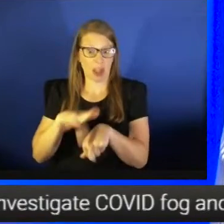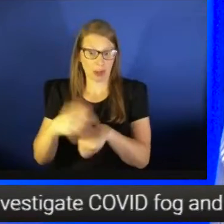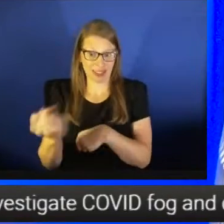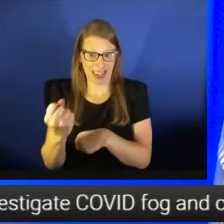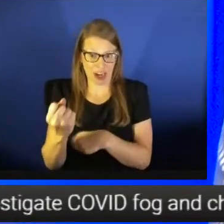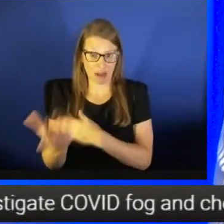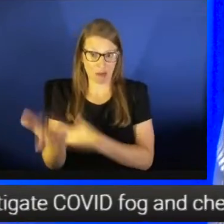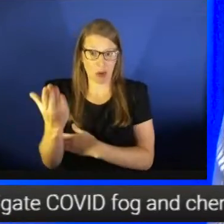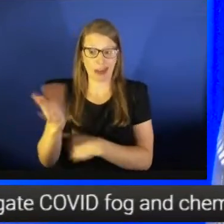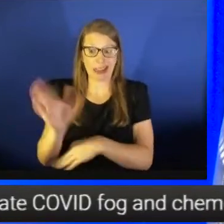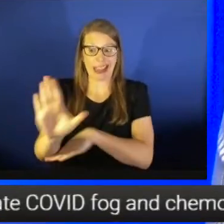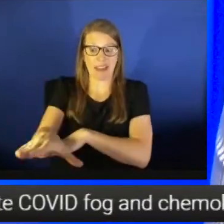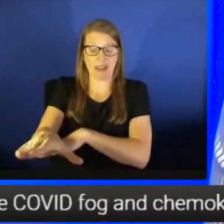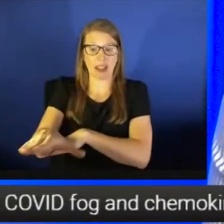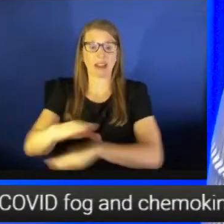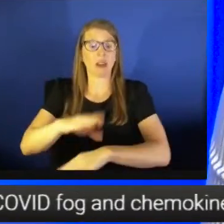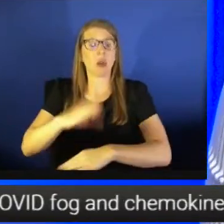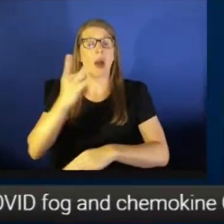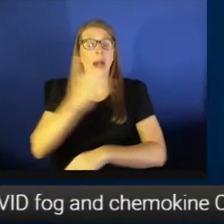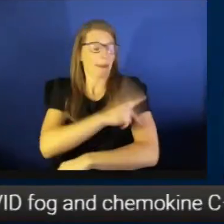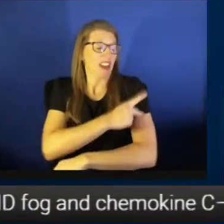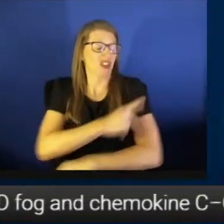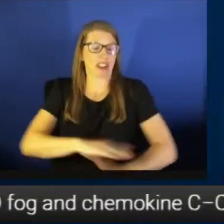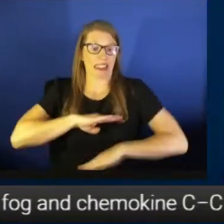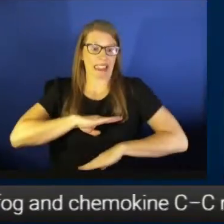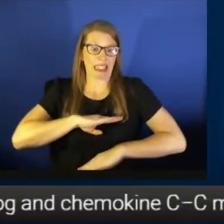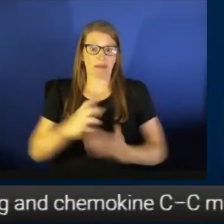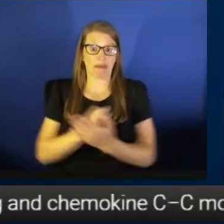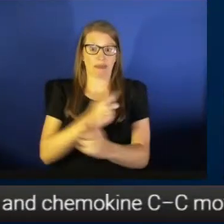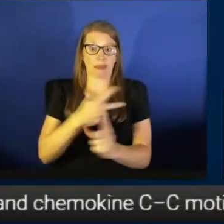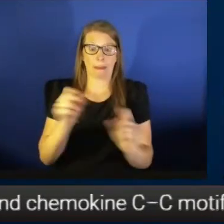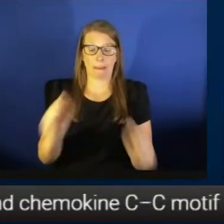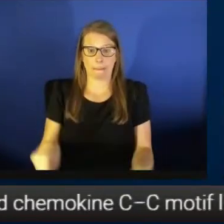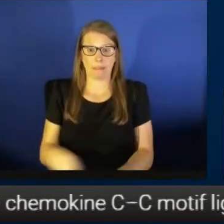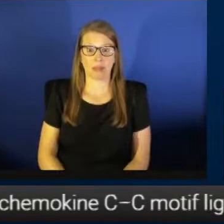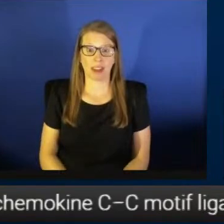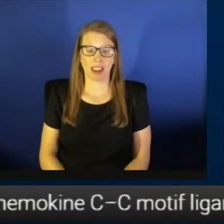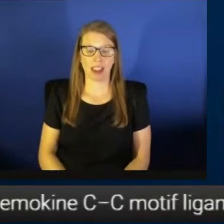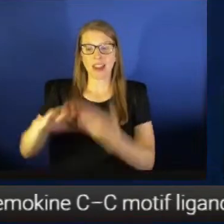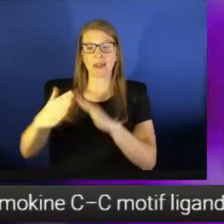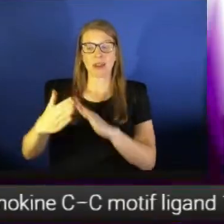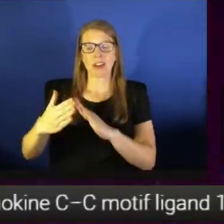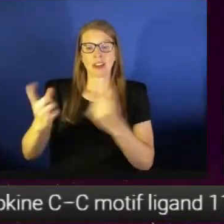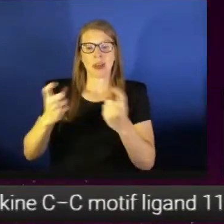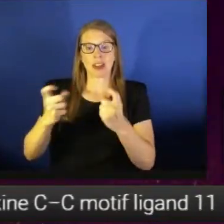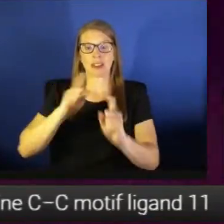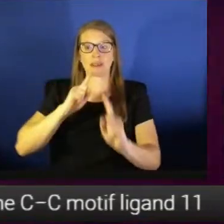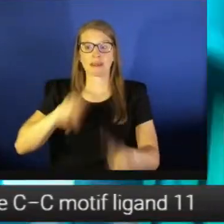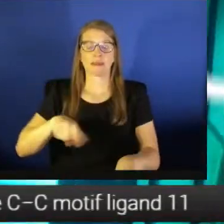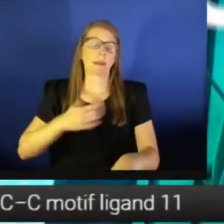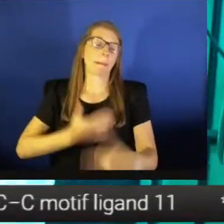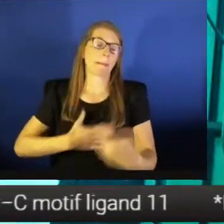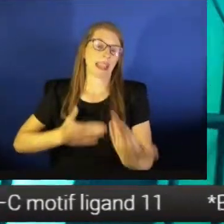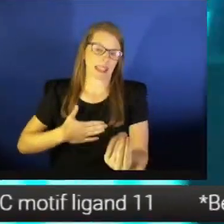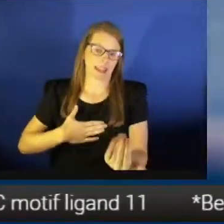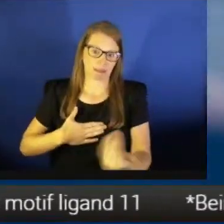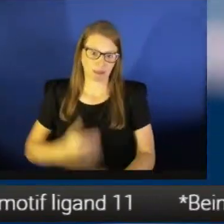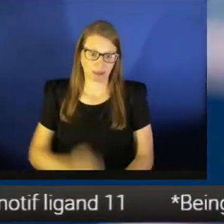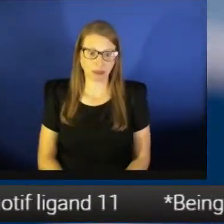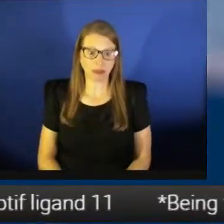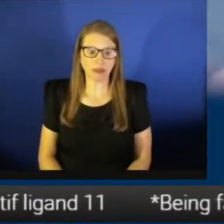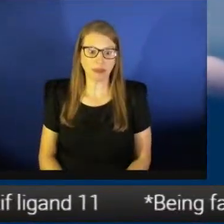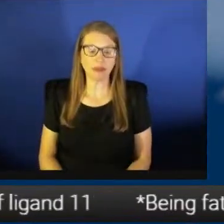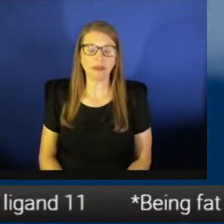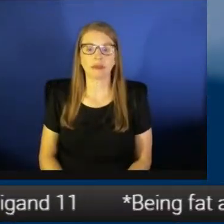clinics to meet the needs of our patients and families. I want to get to some community questions, and if you have them, please start sending them in. We want to get to